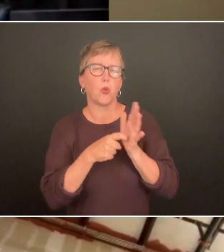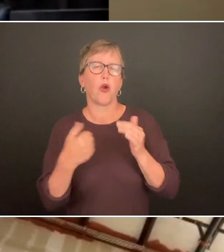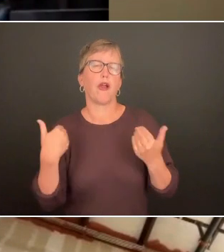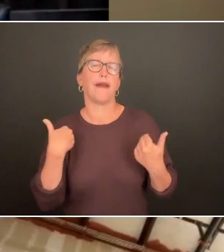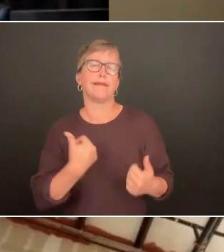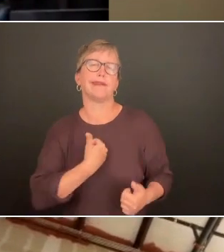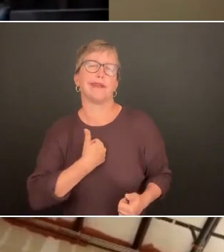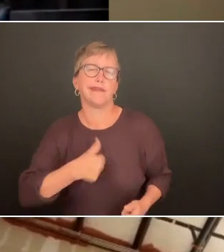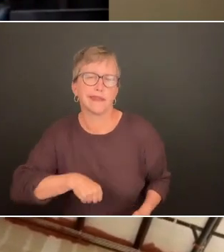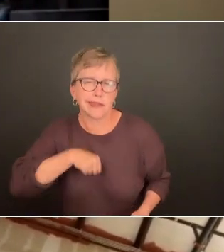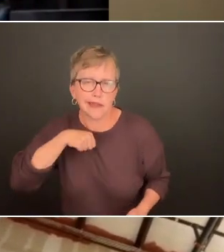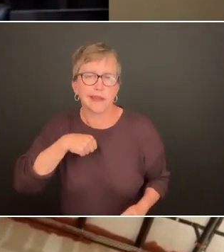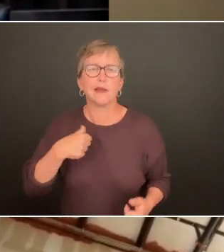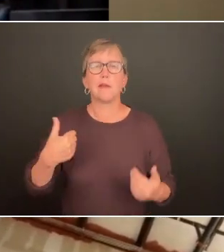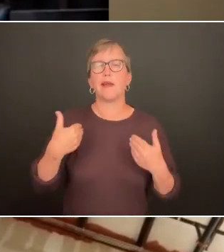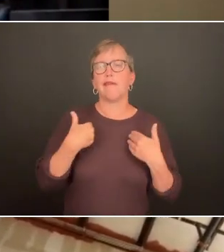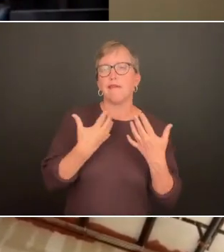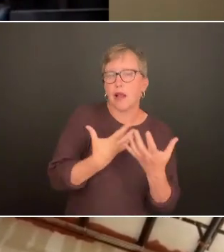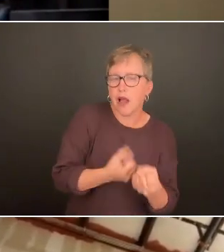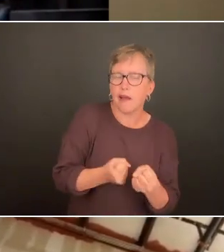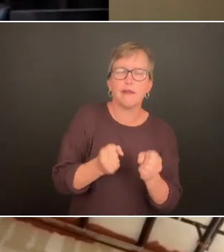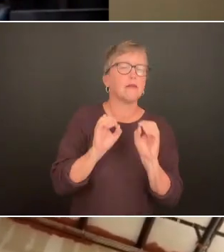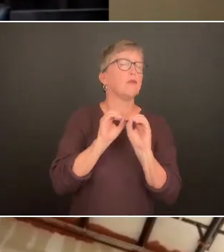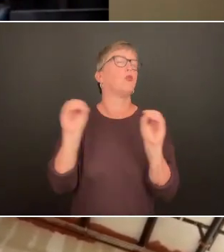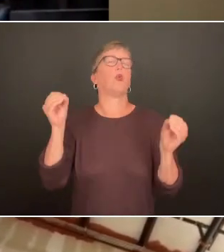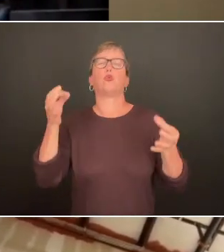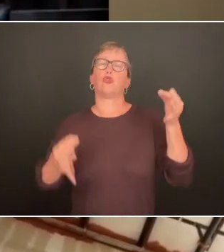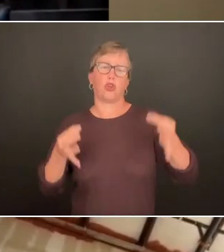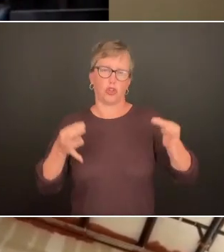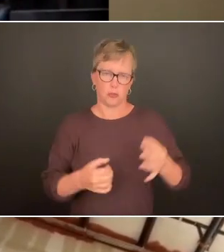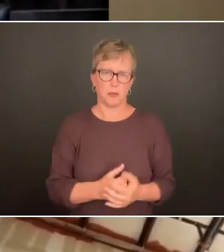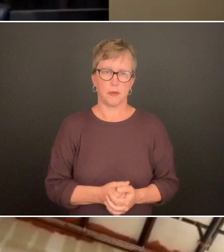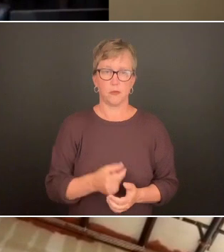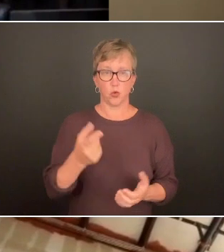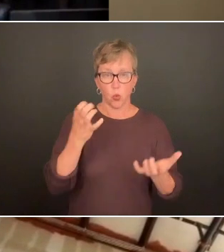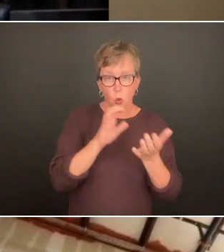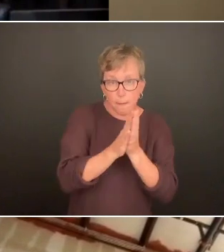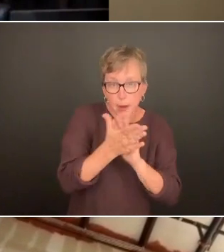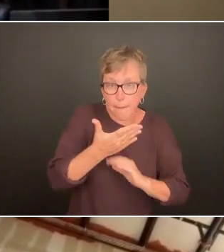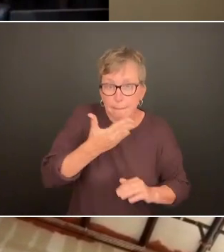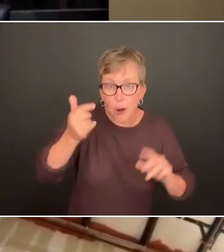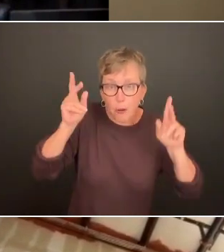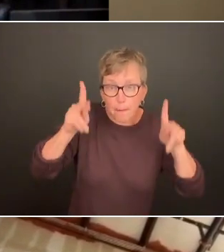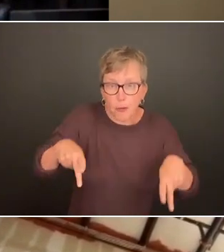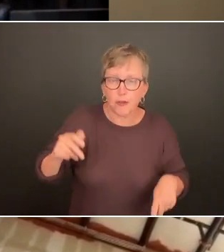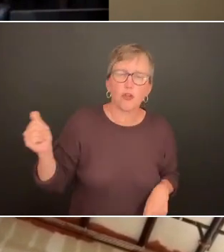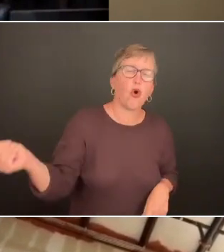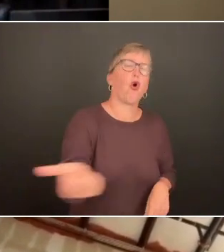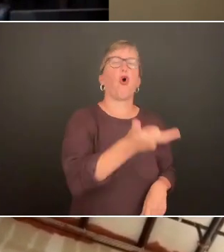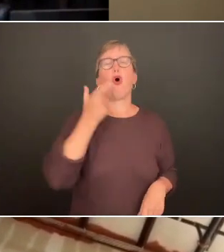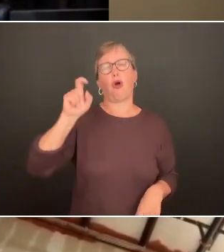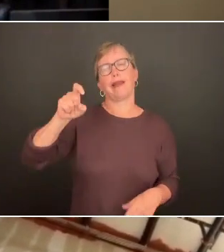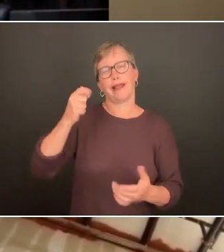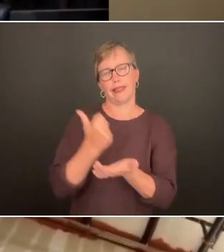confidence. I'm biased. Everybody needs to be in therapy if you want to get there. It's hard to get there without some help.